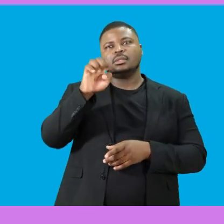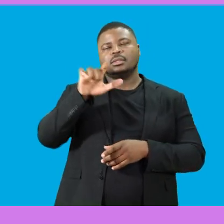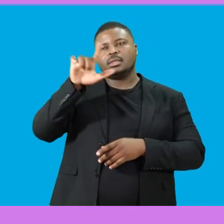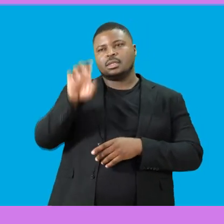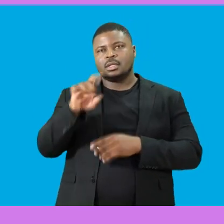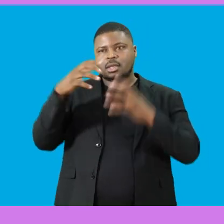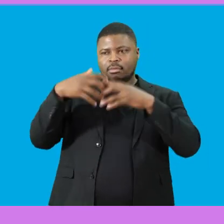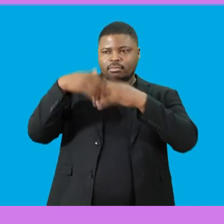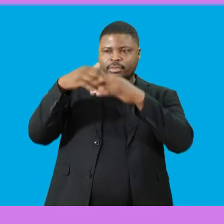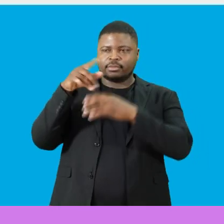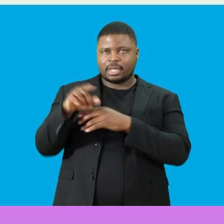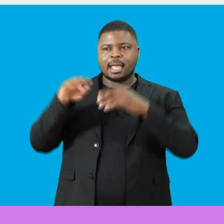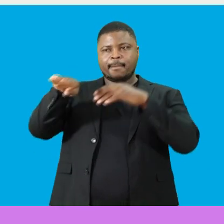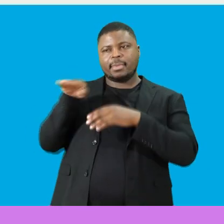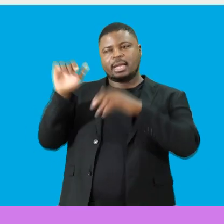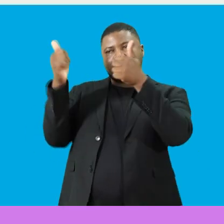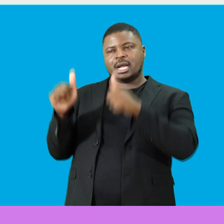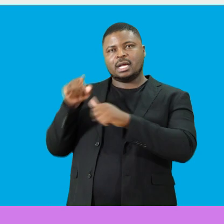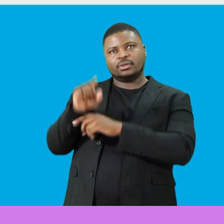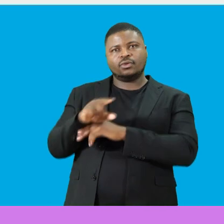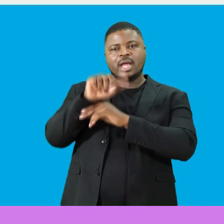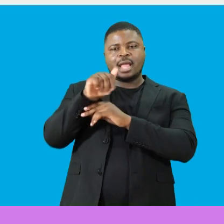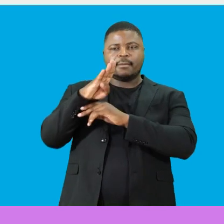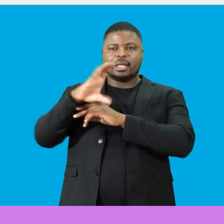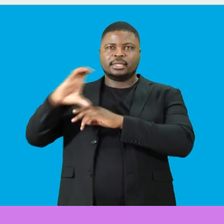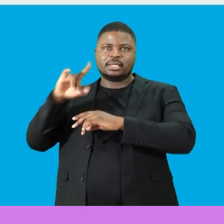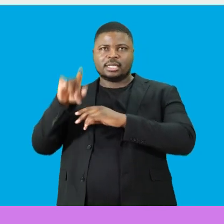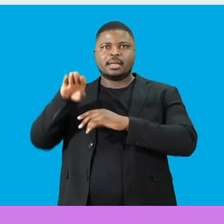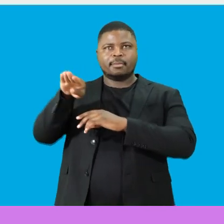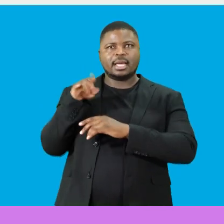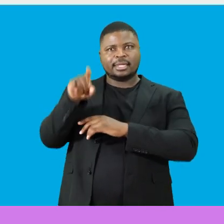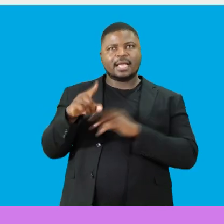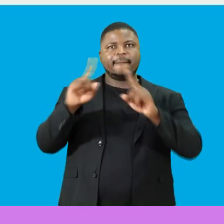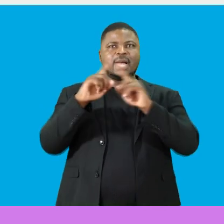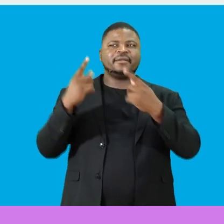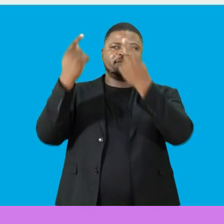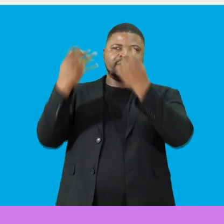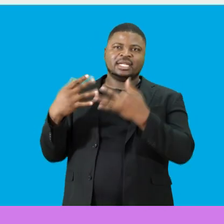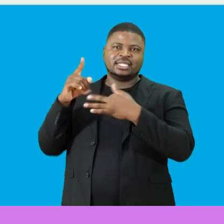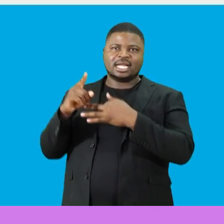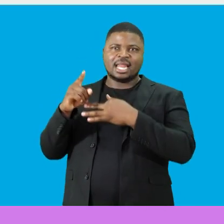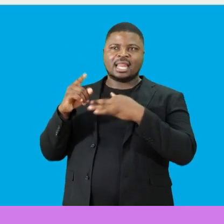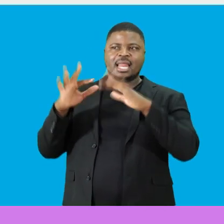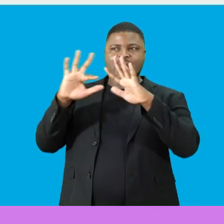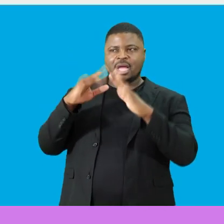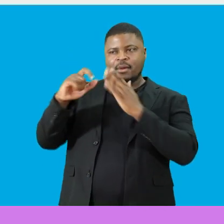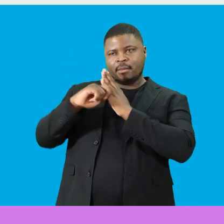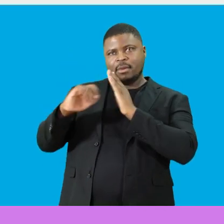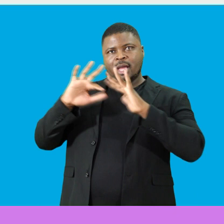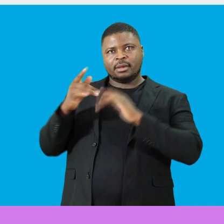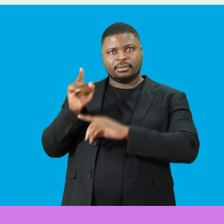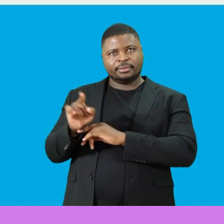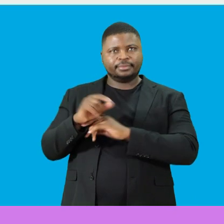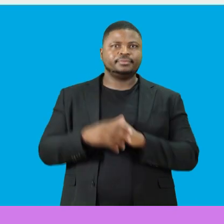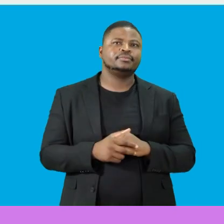account with ABC Bank. This is the fee structure for ABC Bank. Then question 1 says, calculate the